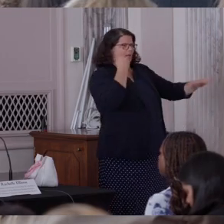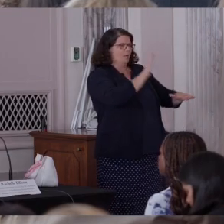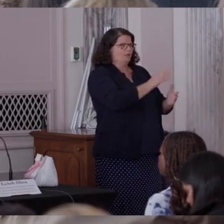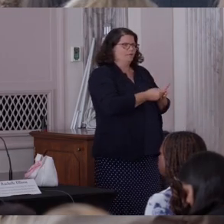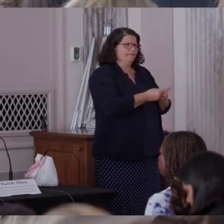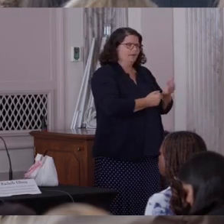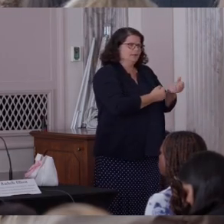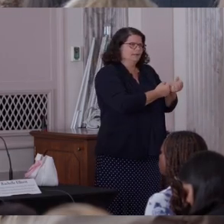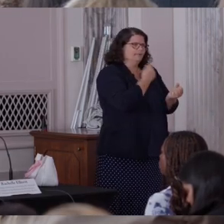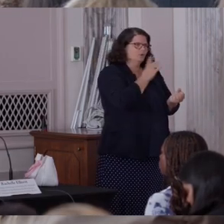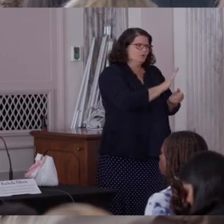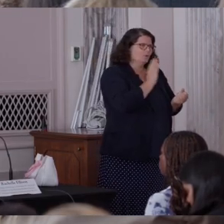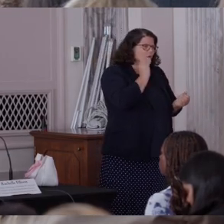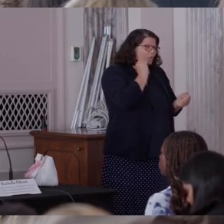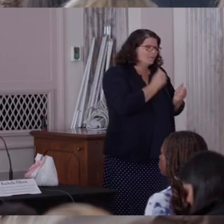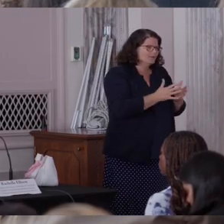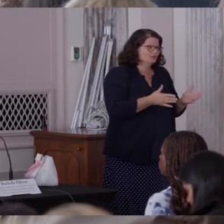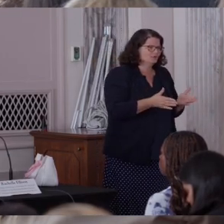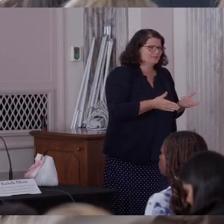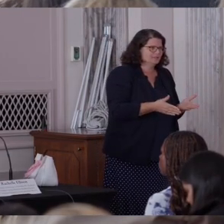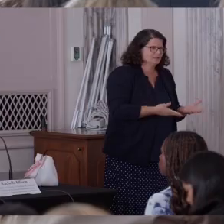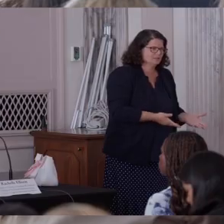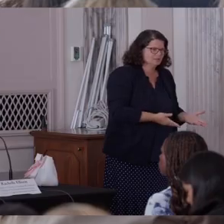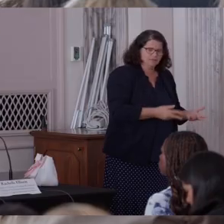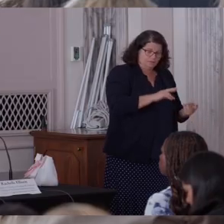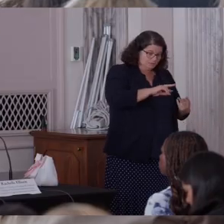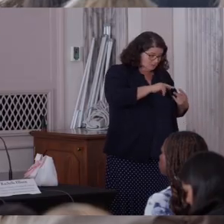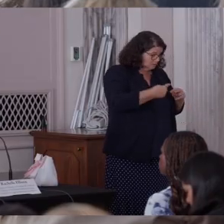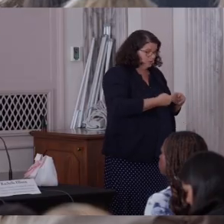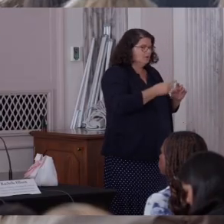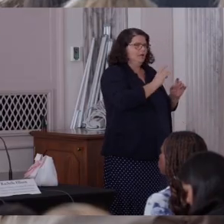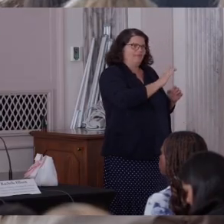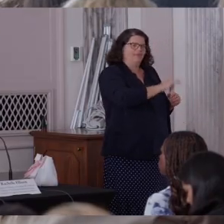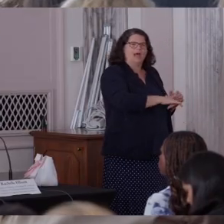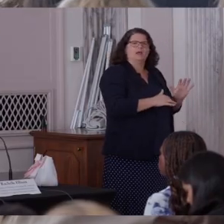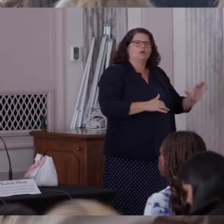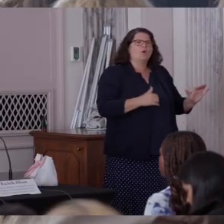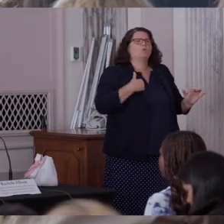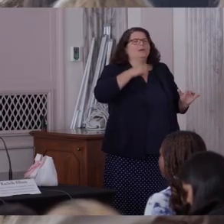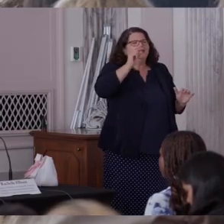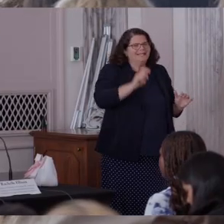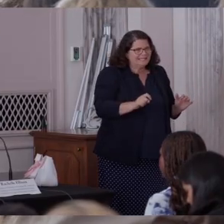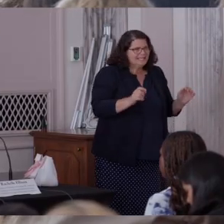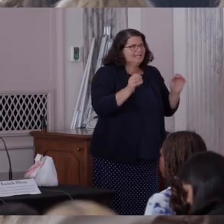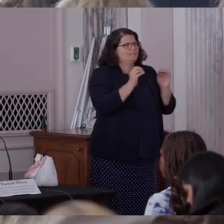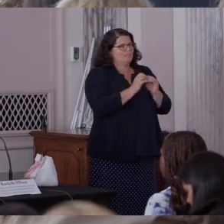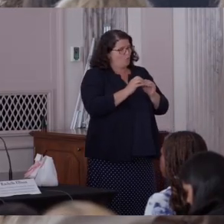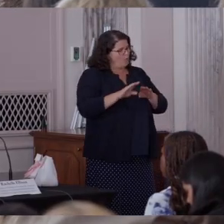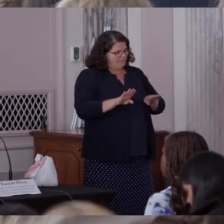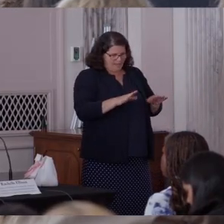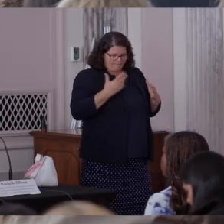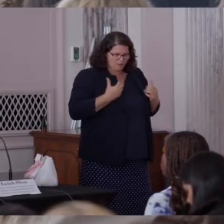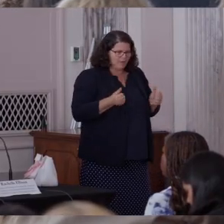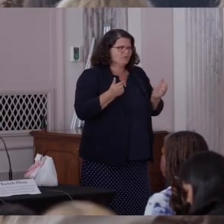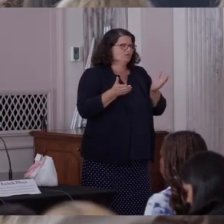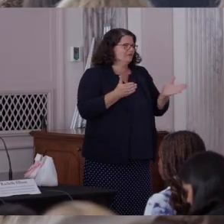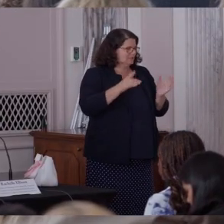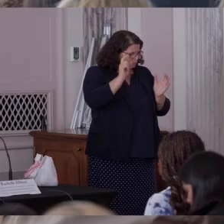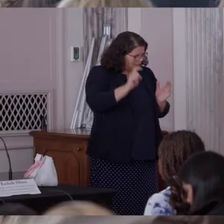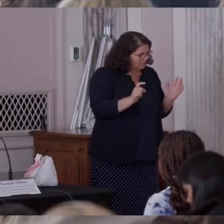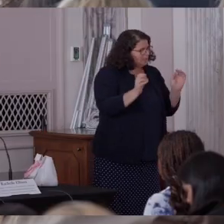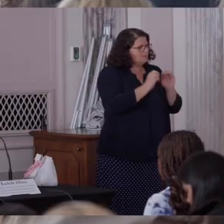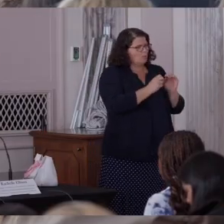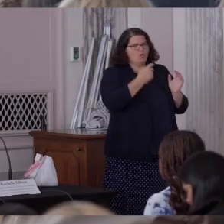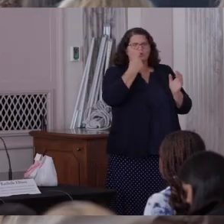health services, more behavioral health overall services. We do need more opportunities for people to get substance